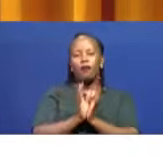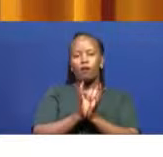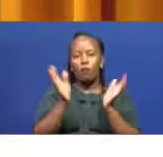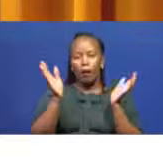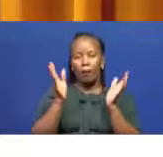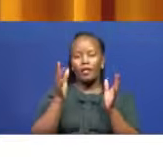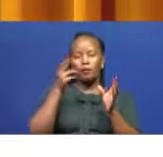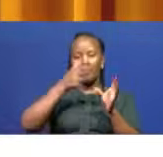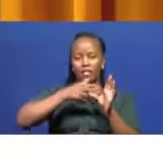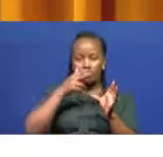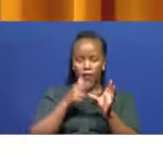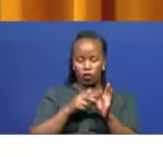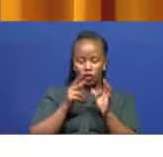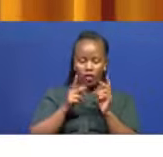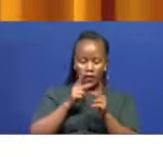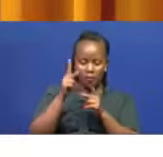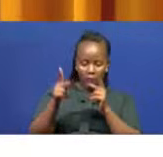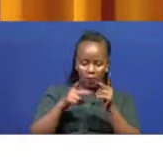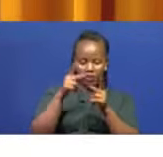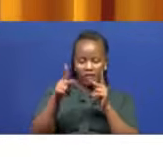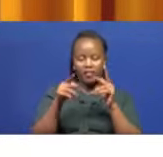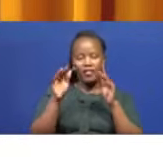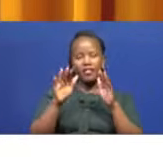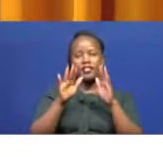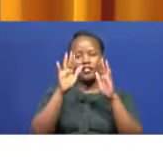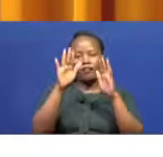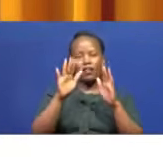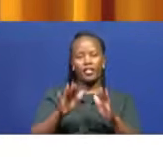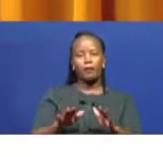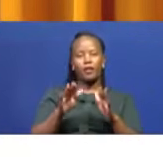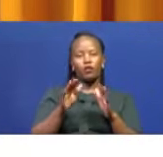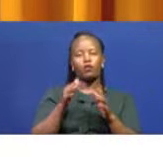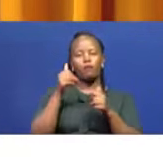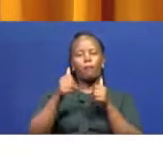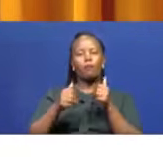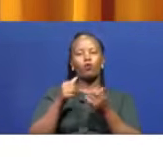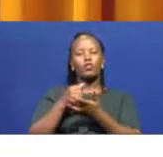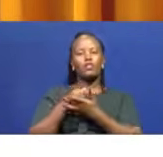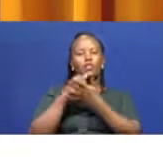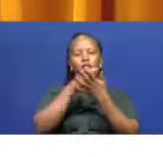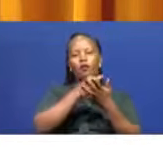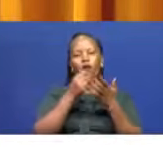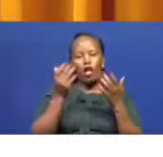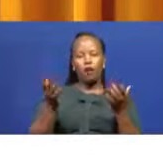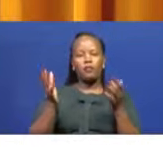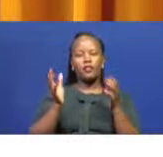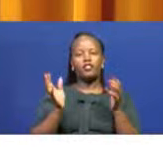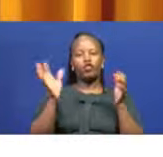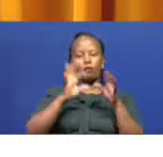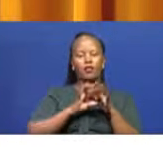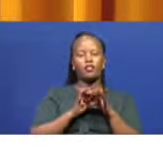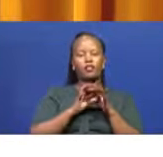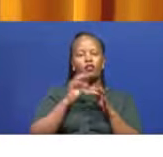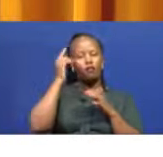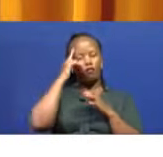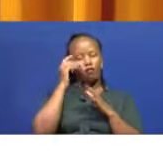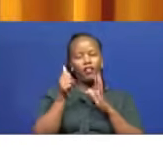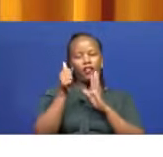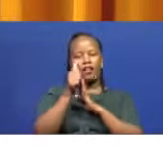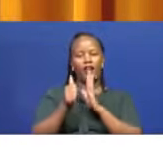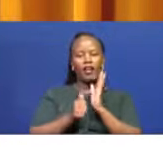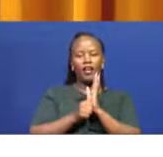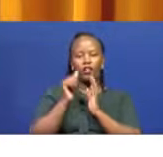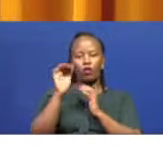an impeachment process is a fundamental infrastructure that facilitates the enjoyment of Article 50 and that